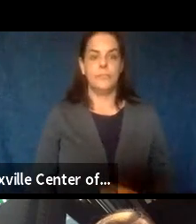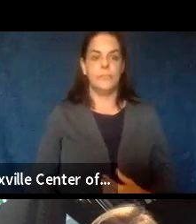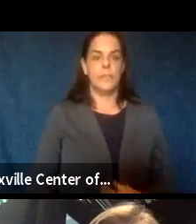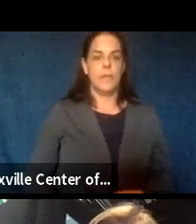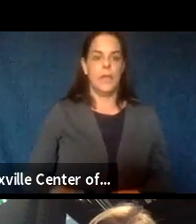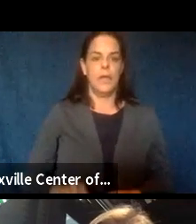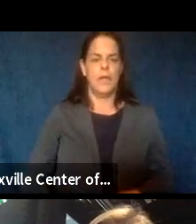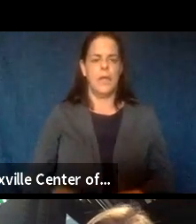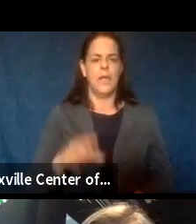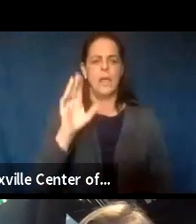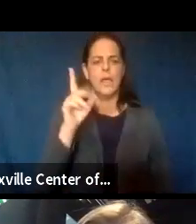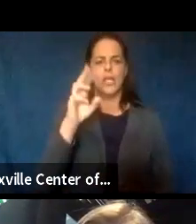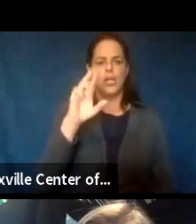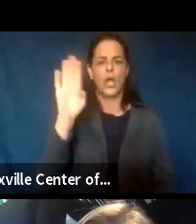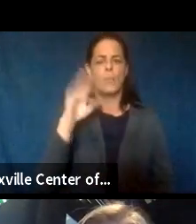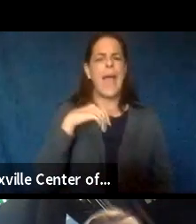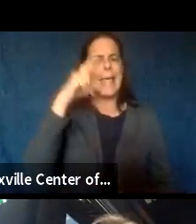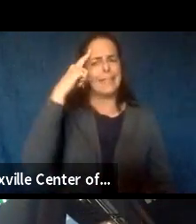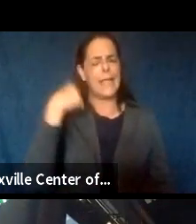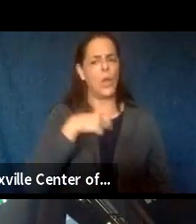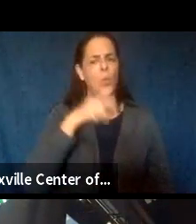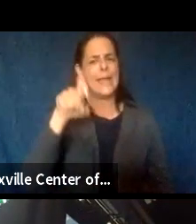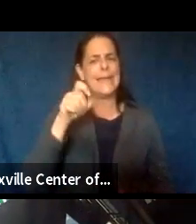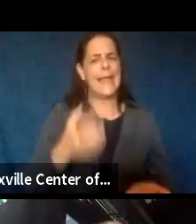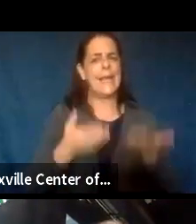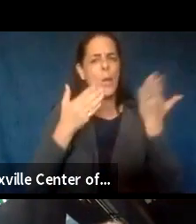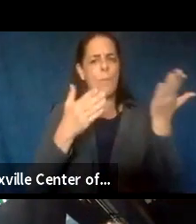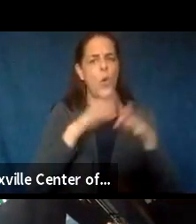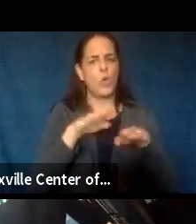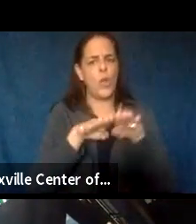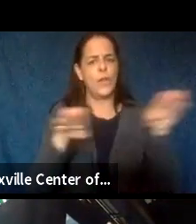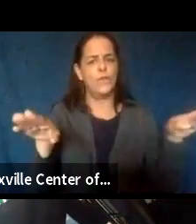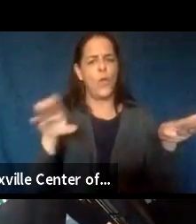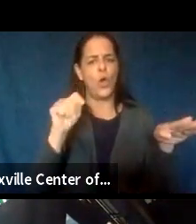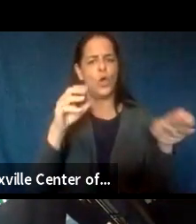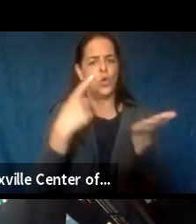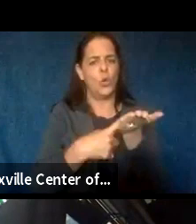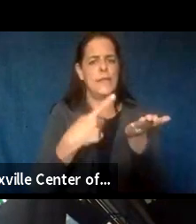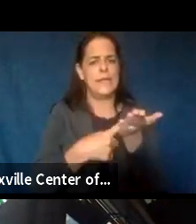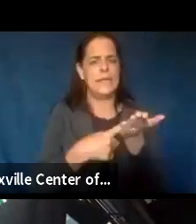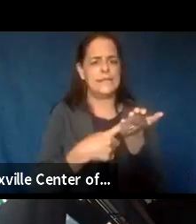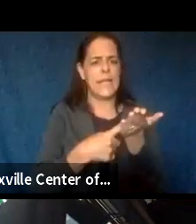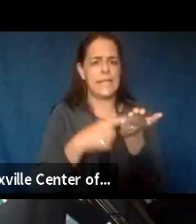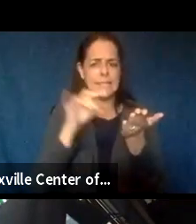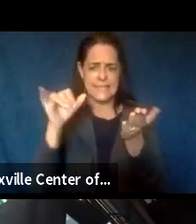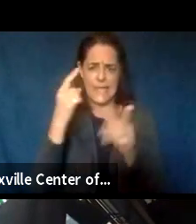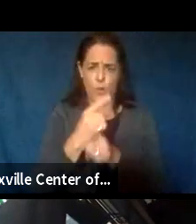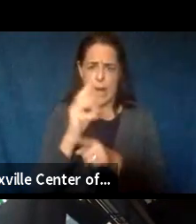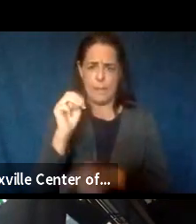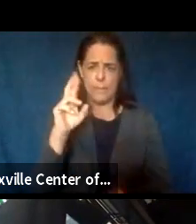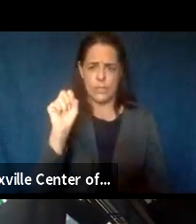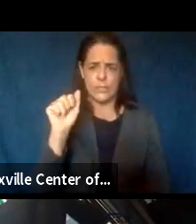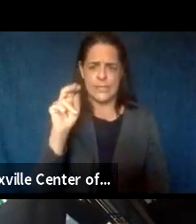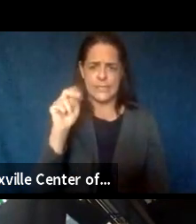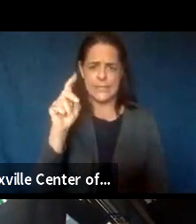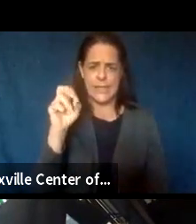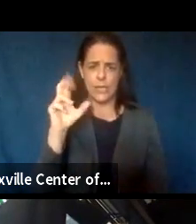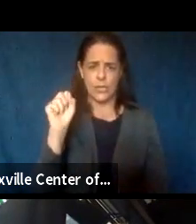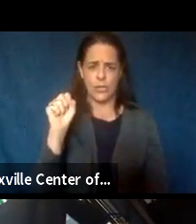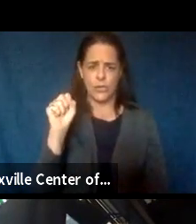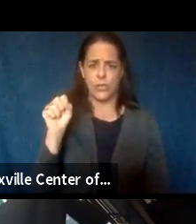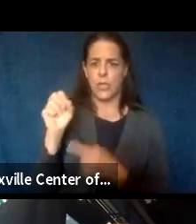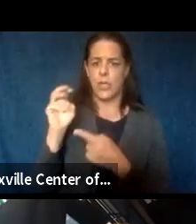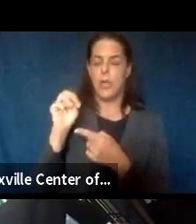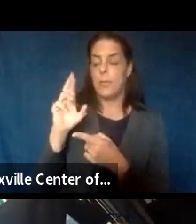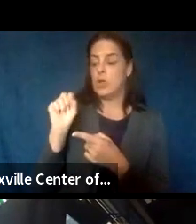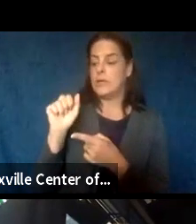Point of order, I believe we need a motion on the floor to discuss Mr. Sanders. Is that correct? Yeah, I think